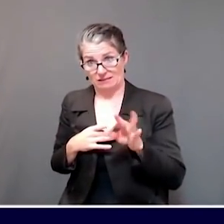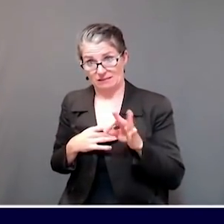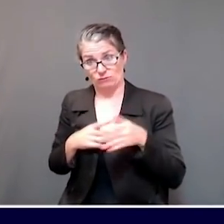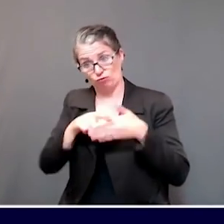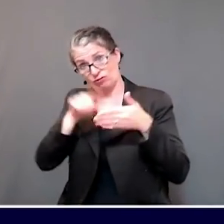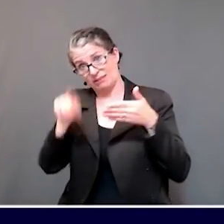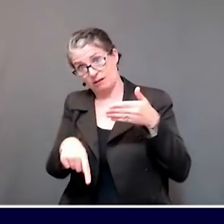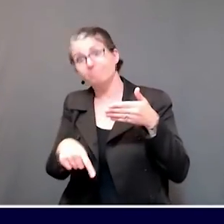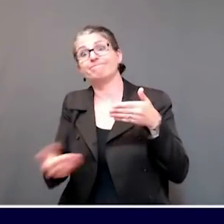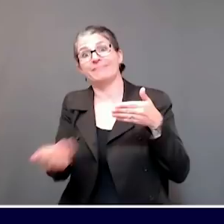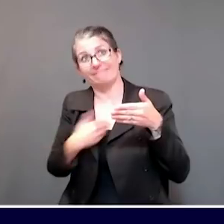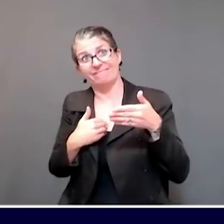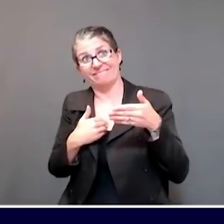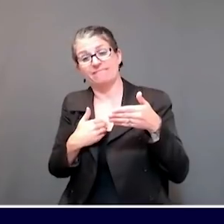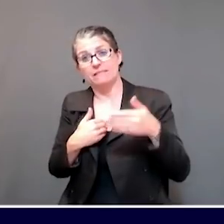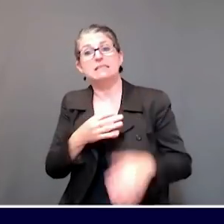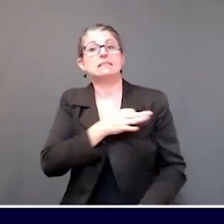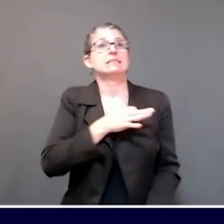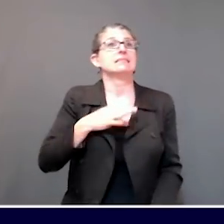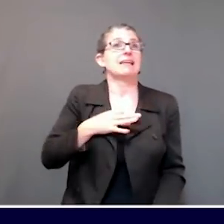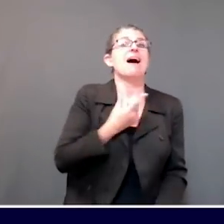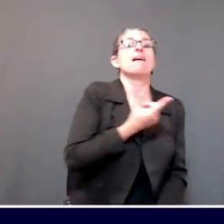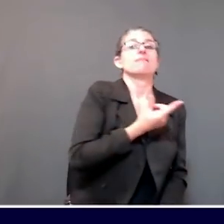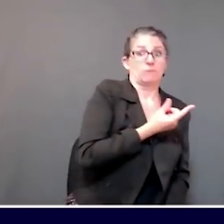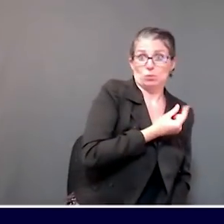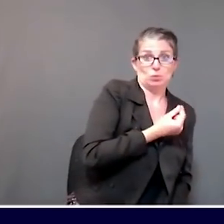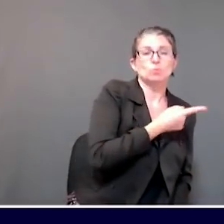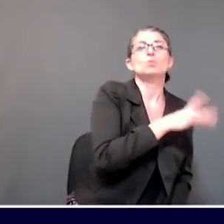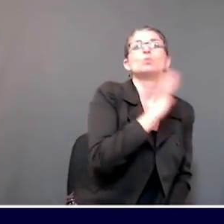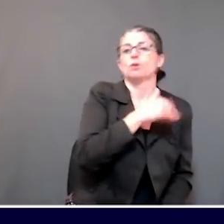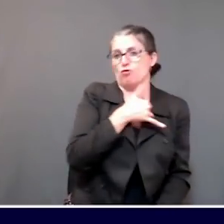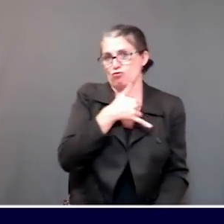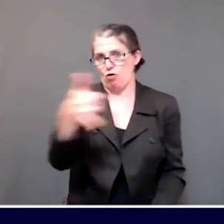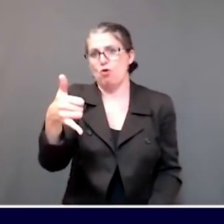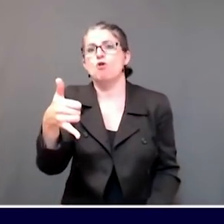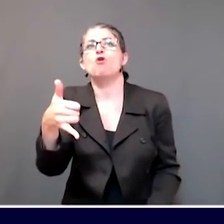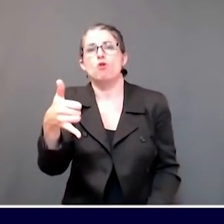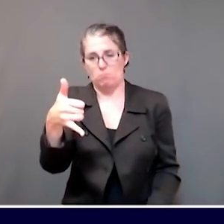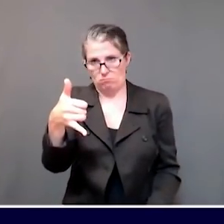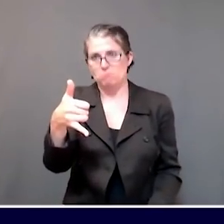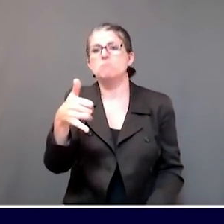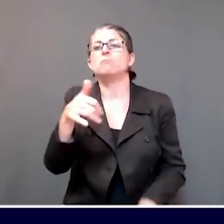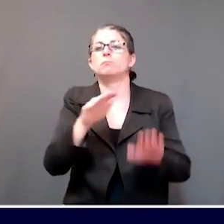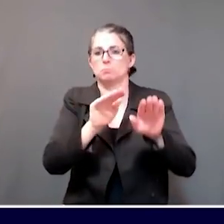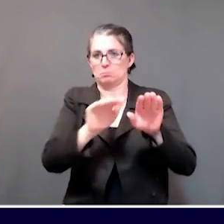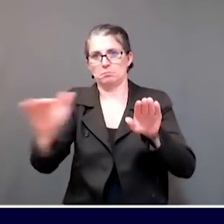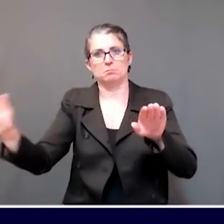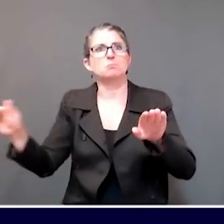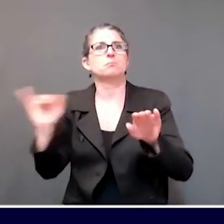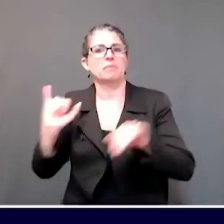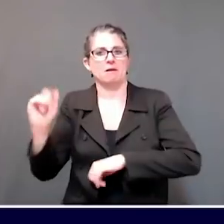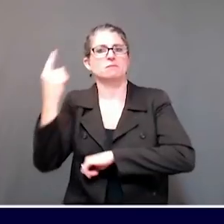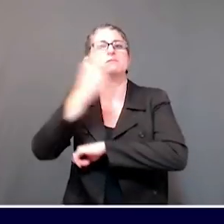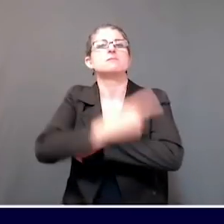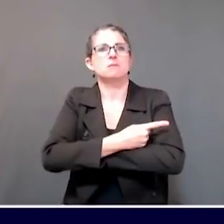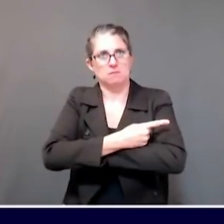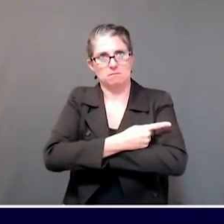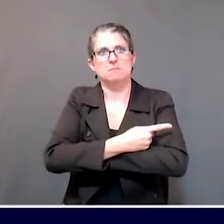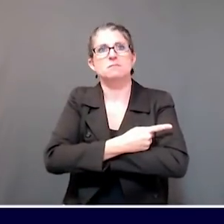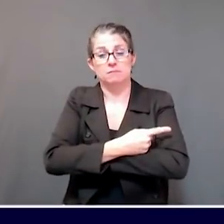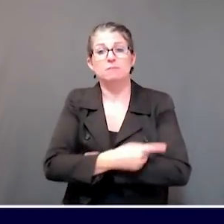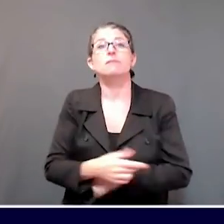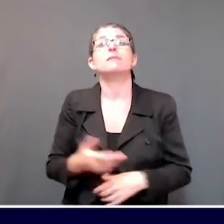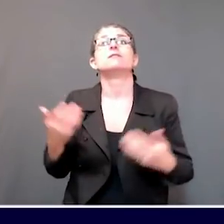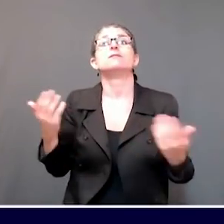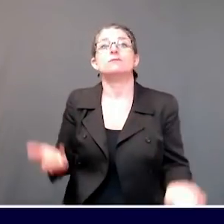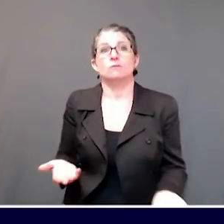currently have it. Of course, we anticipate finding additional positives because we're so dramatically scaling up the amount of testing.